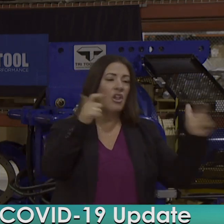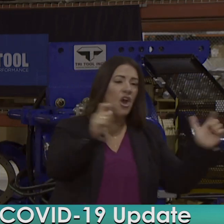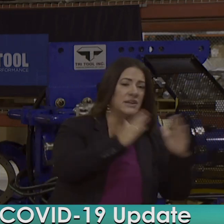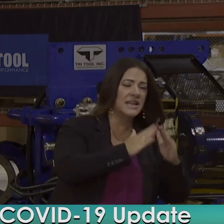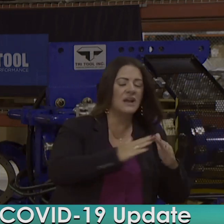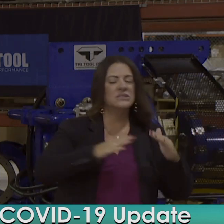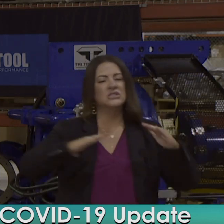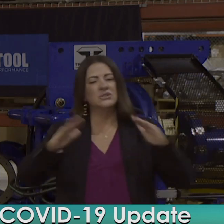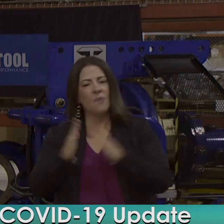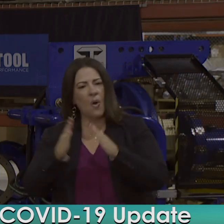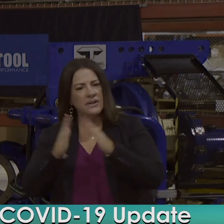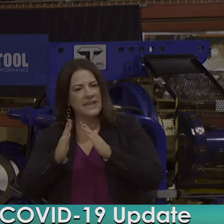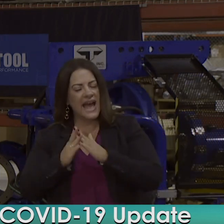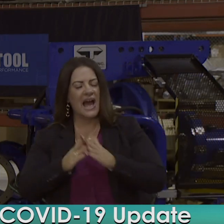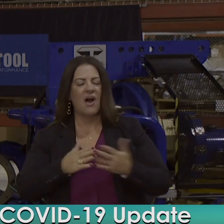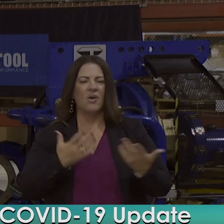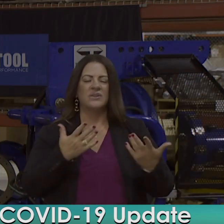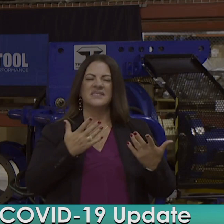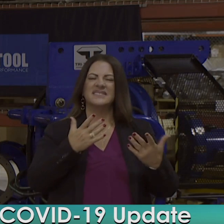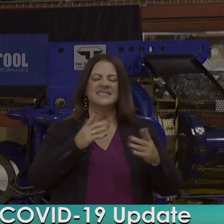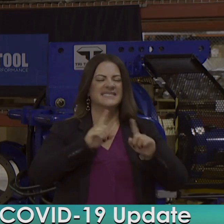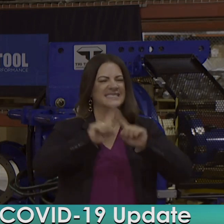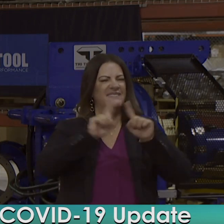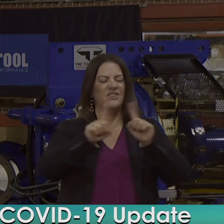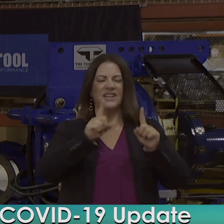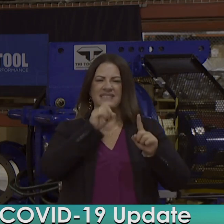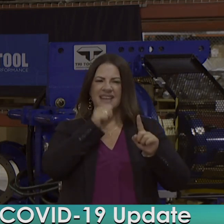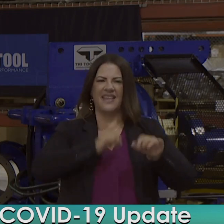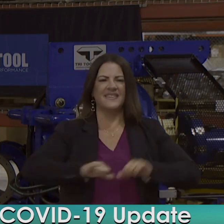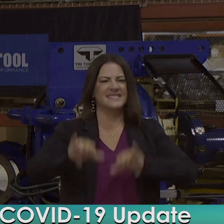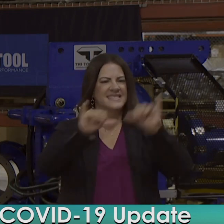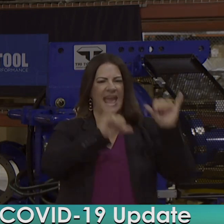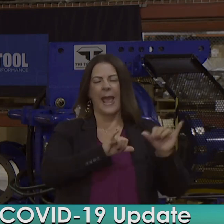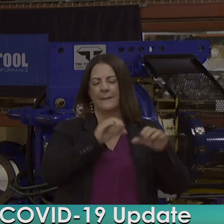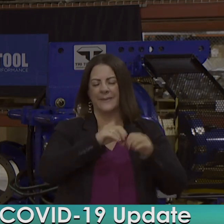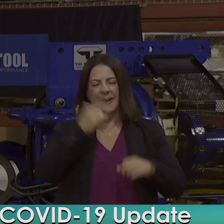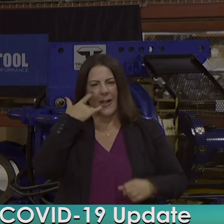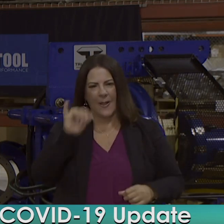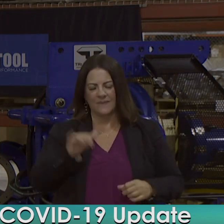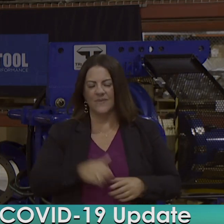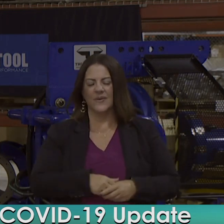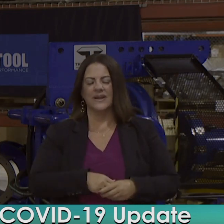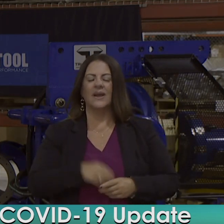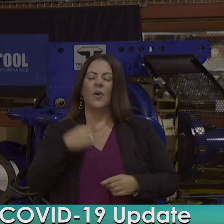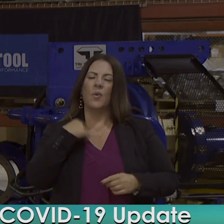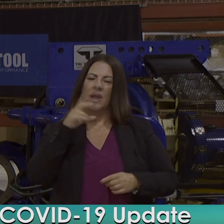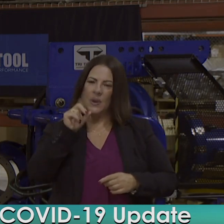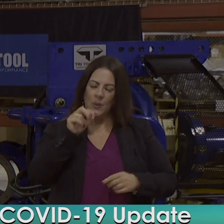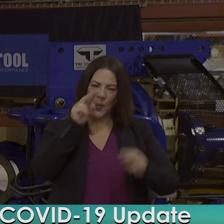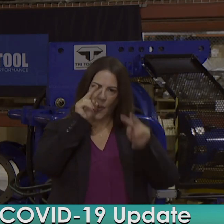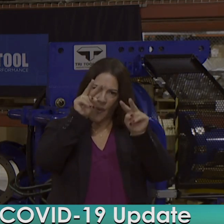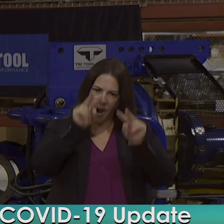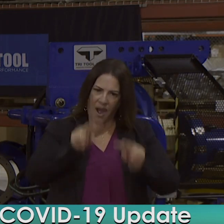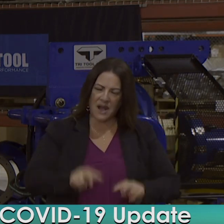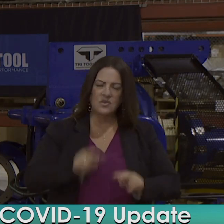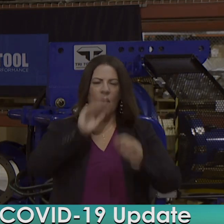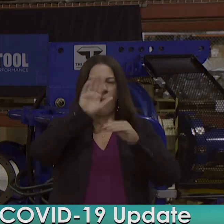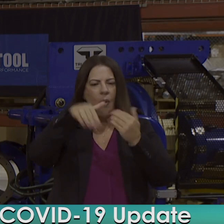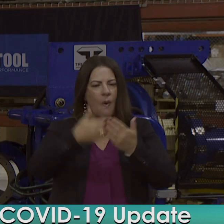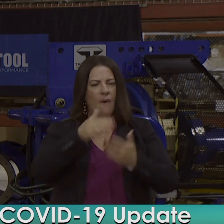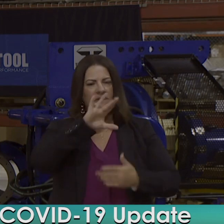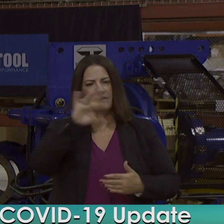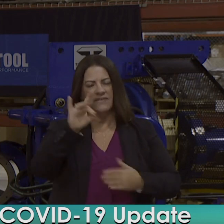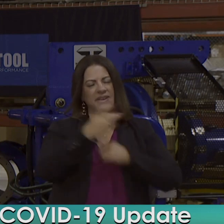where conditions are very distinctive from one another. And so while we monitor all 58 counties in the state